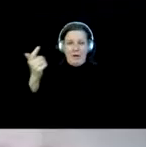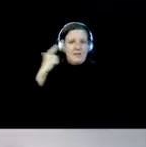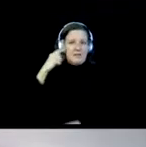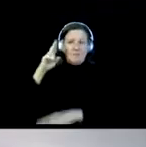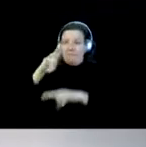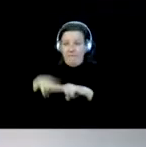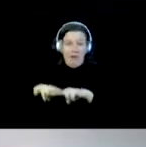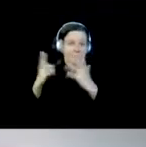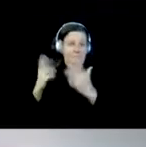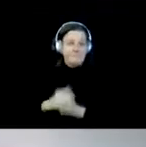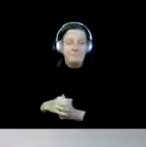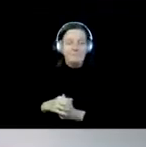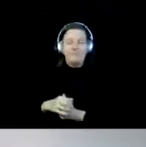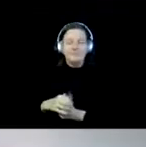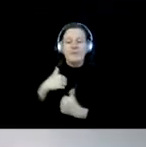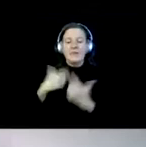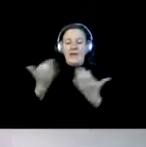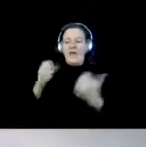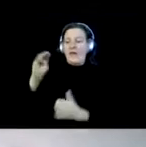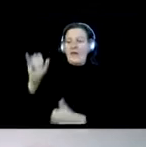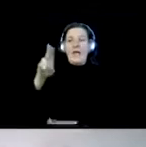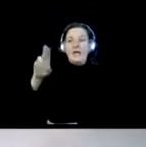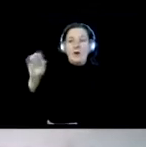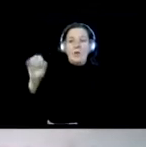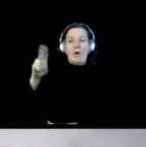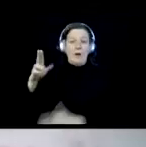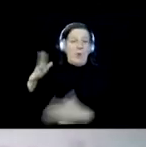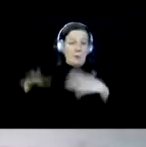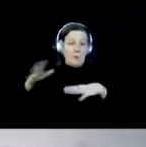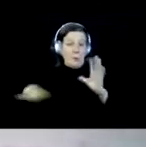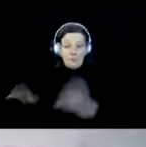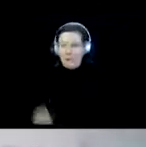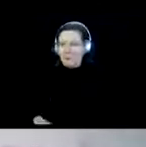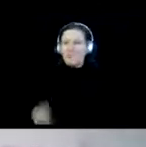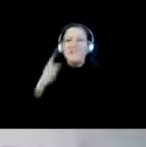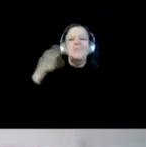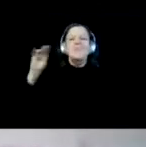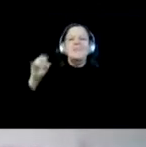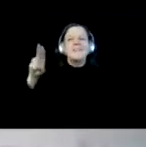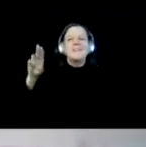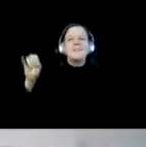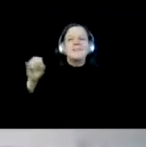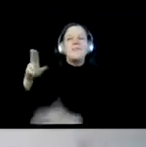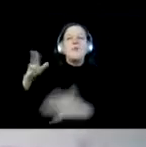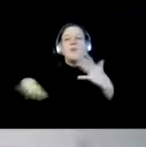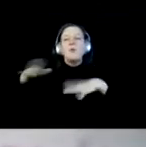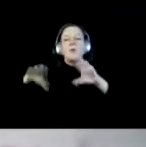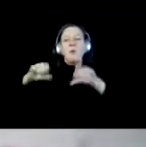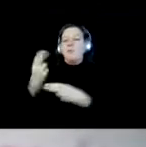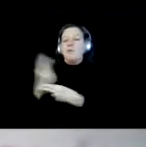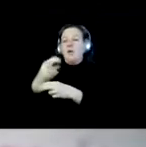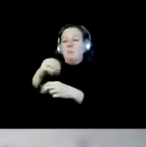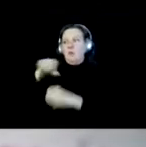and I wanted the Miu Miu clothes. Like I thought that the Miu Miu clothes could be used in something else. I was actually